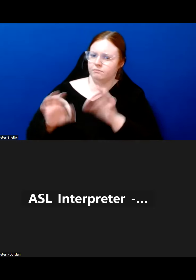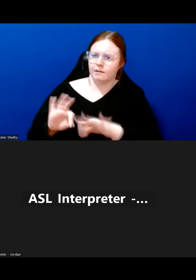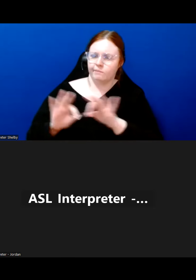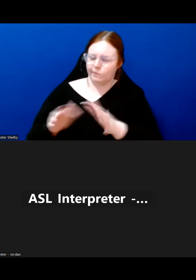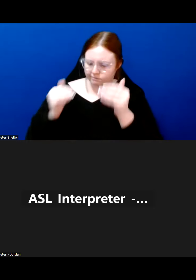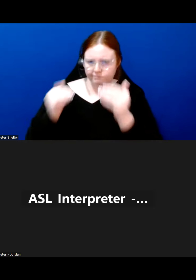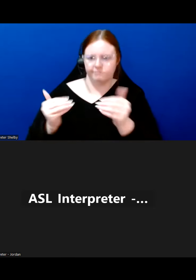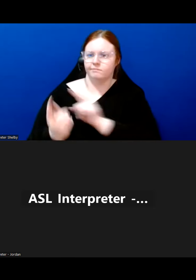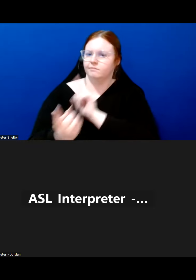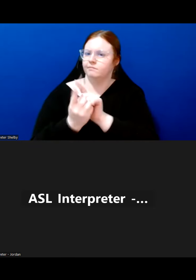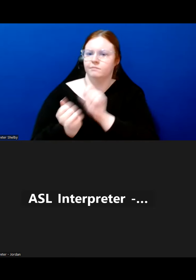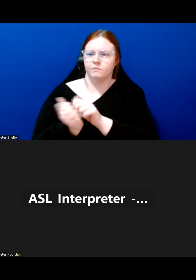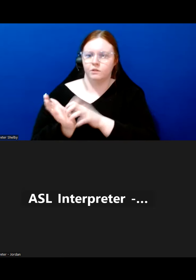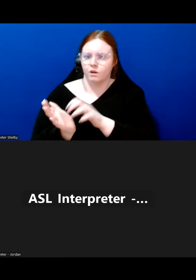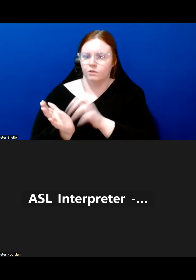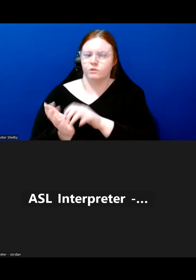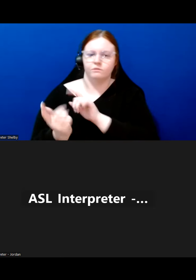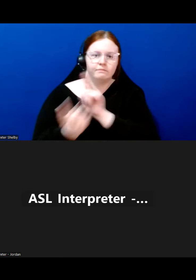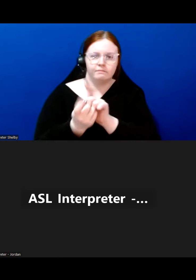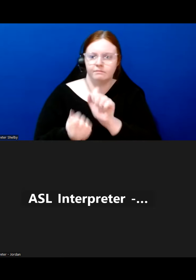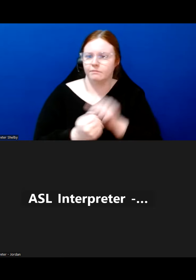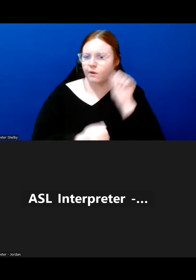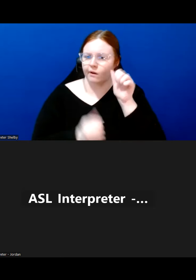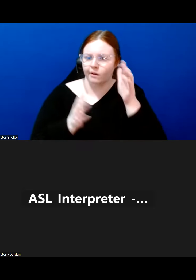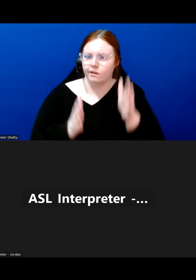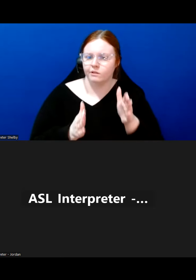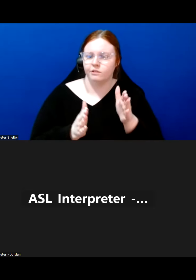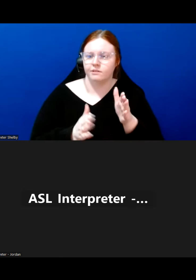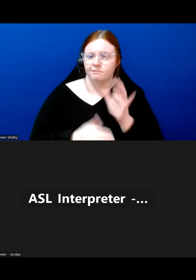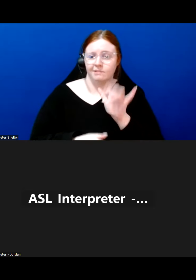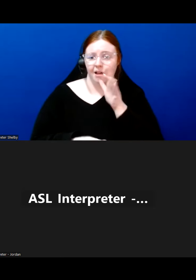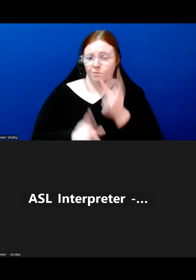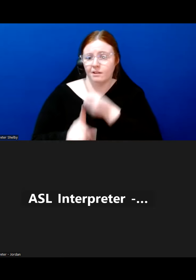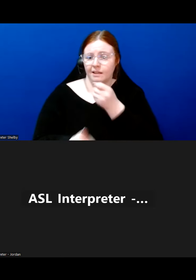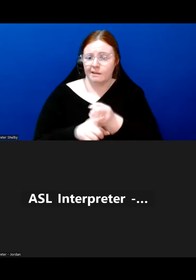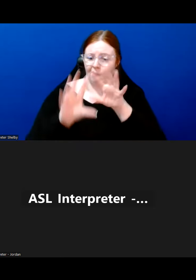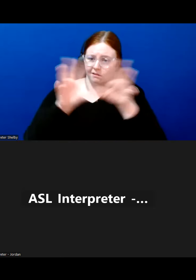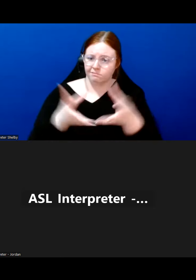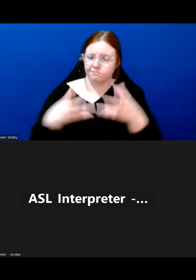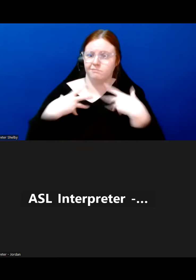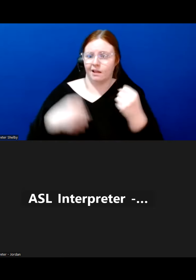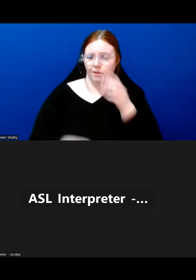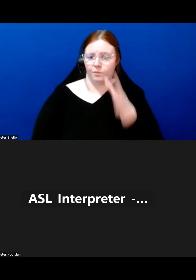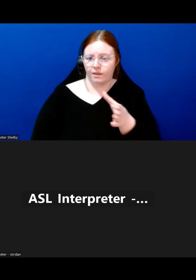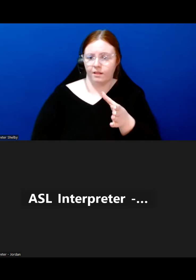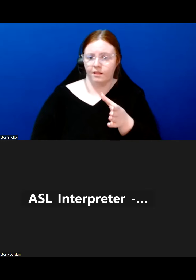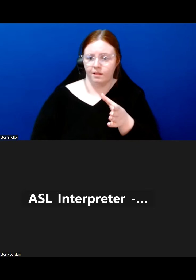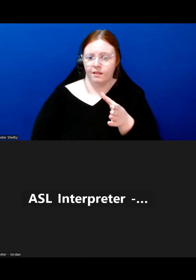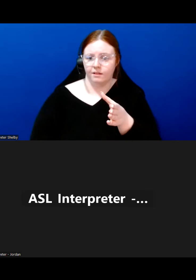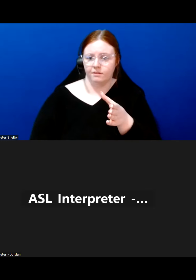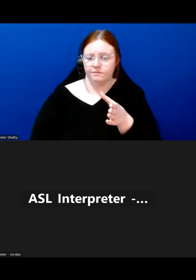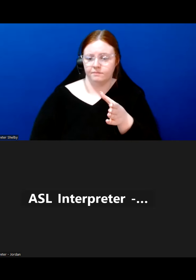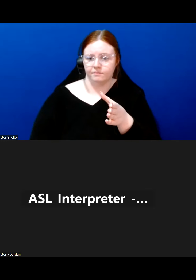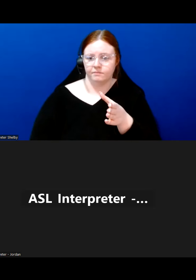Just the implications it has on not just your hearing health, but your overall health, brain health, are